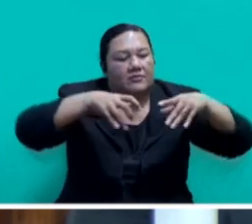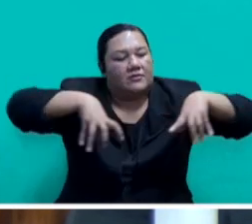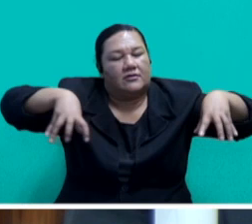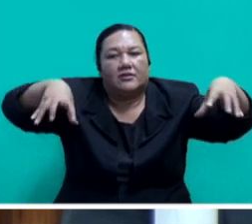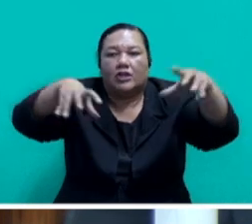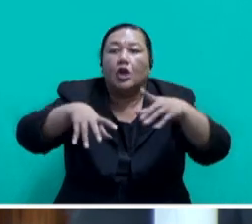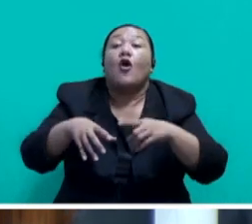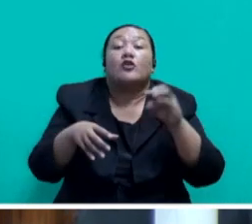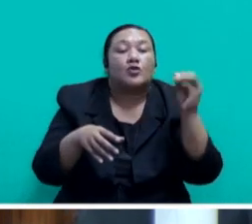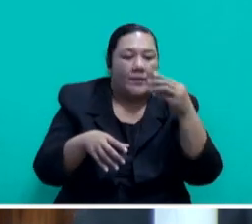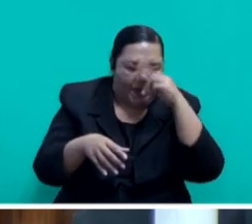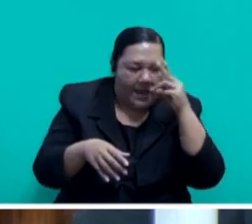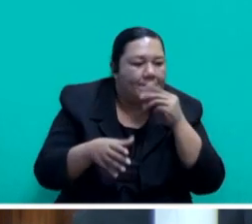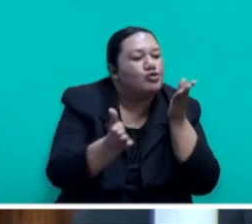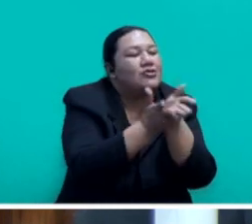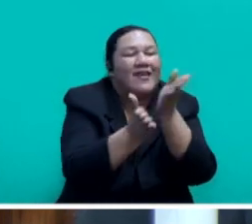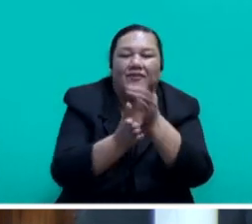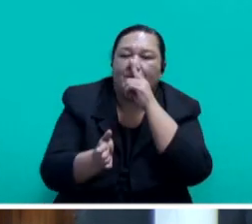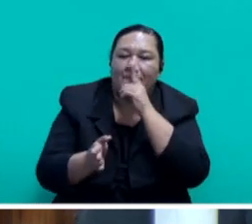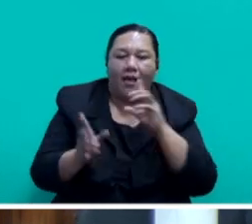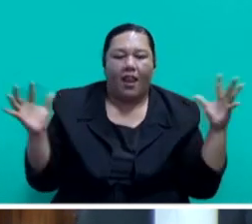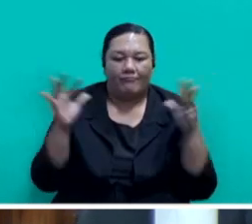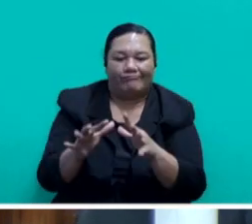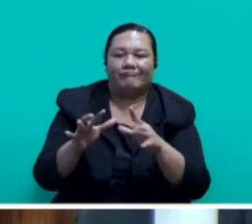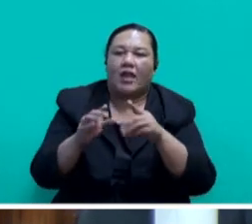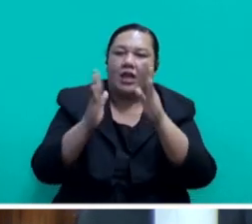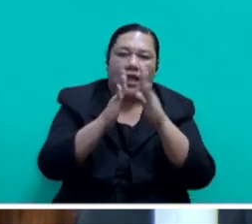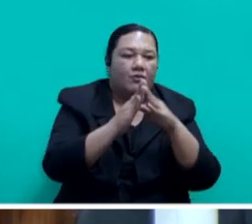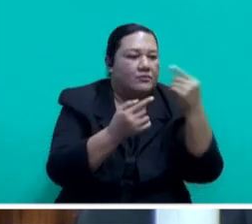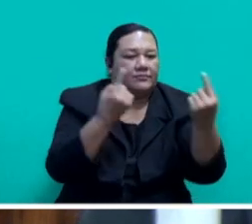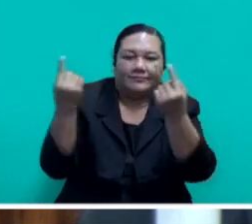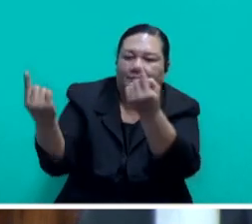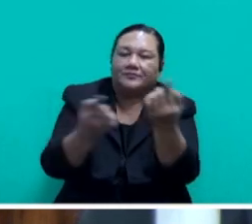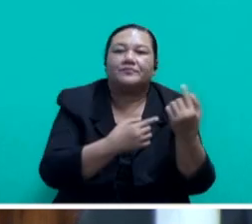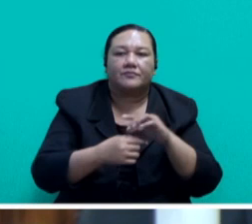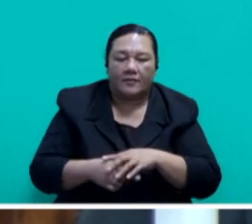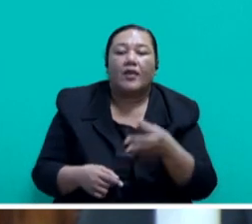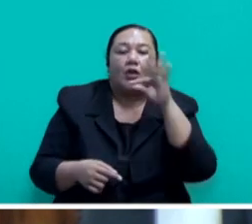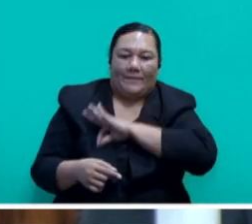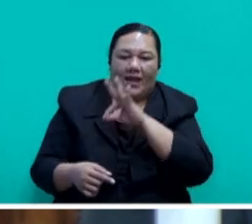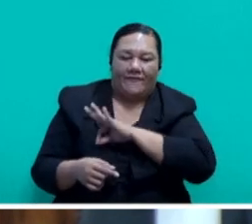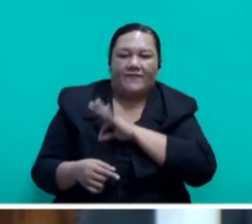people. The people's involvement in the process is vital for their benefit.